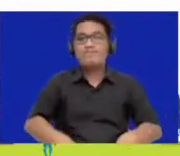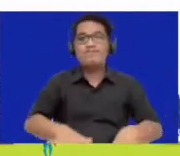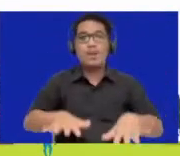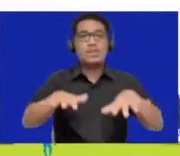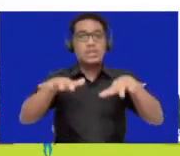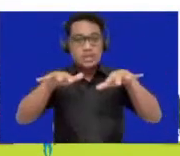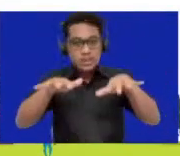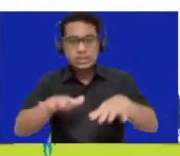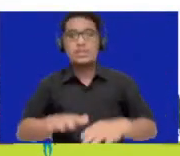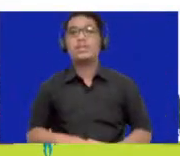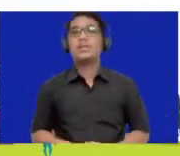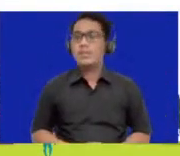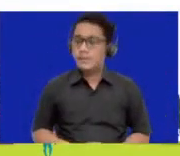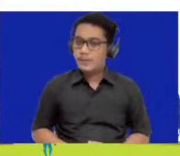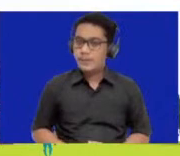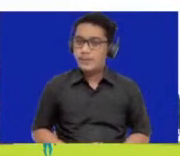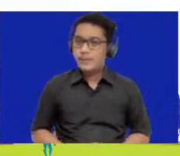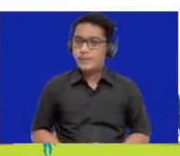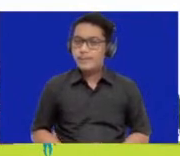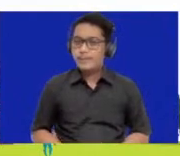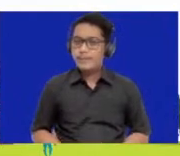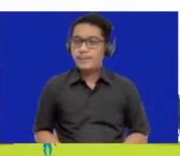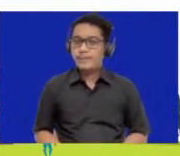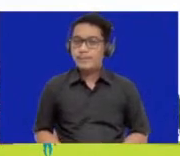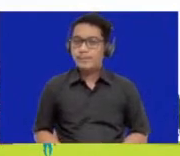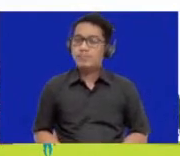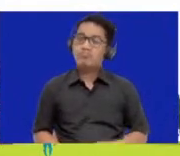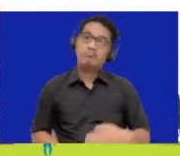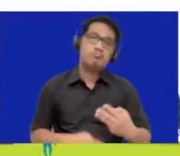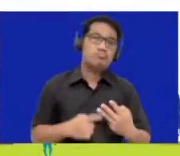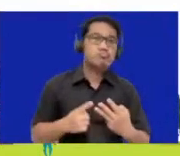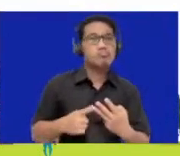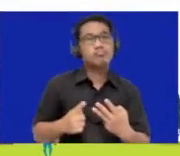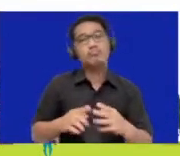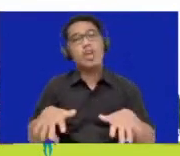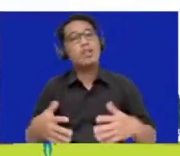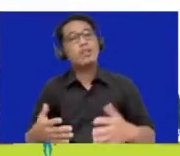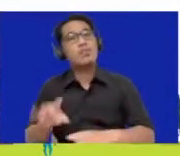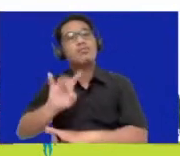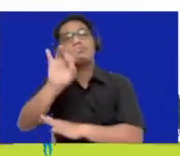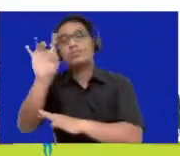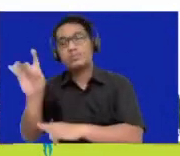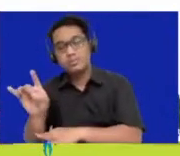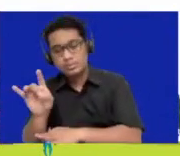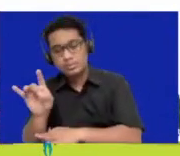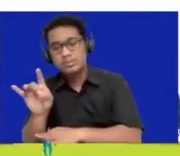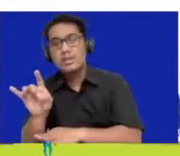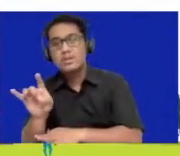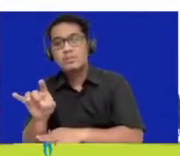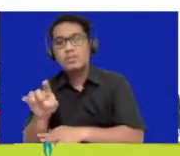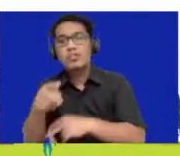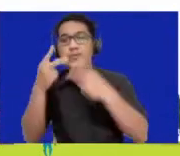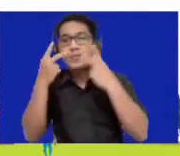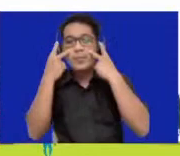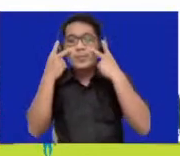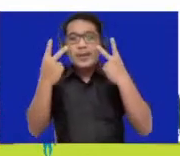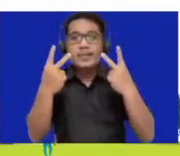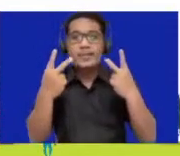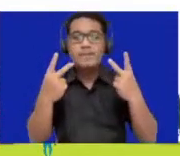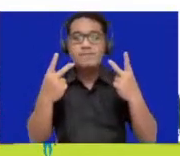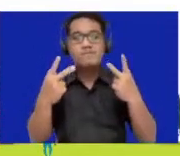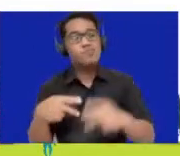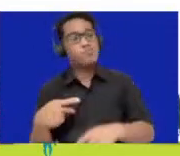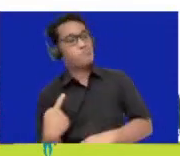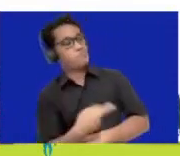landslides are our newer concerns, very big concerns. And of course, we are always in a threat of earthquake.